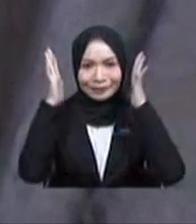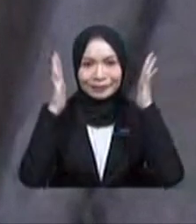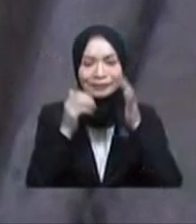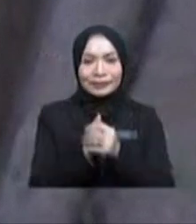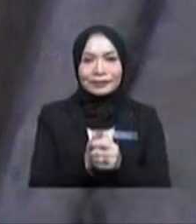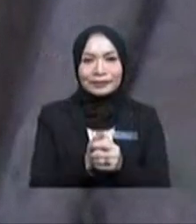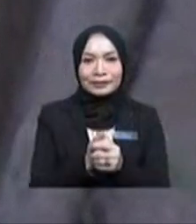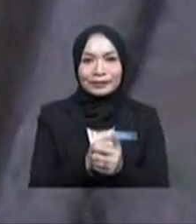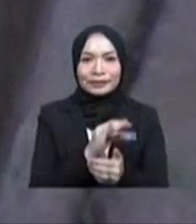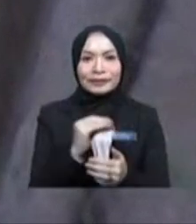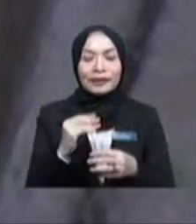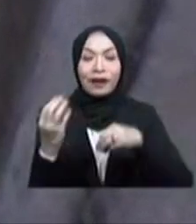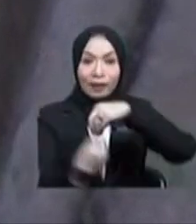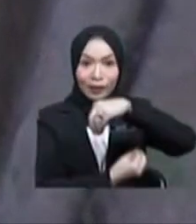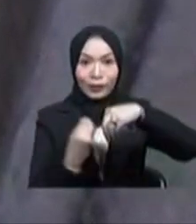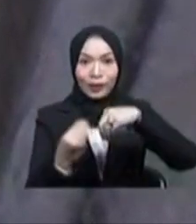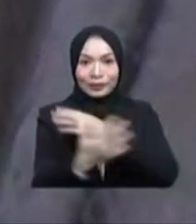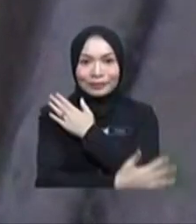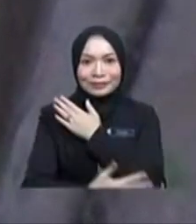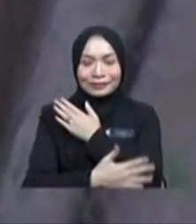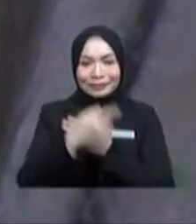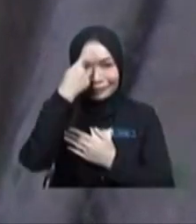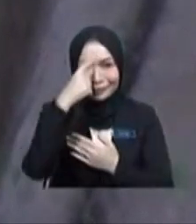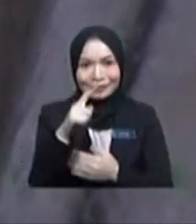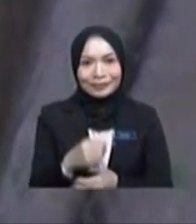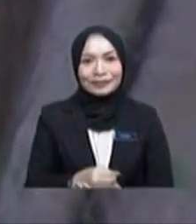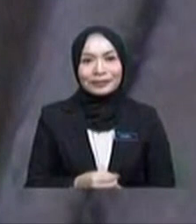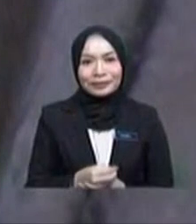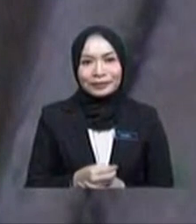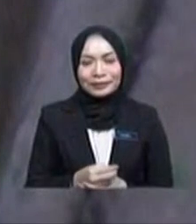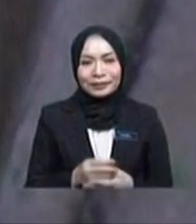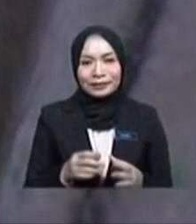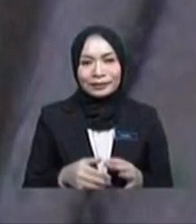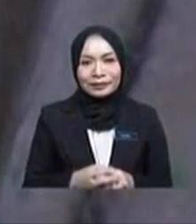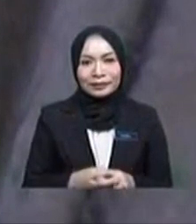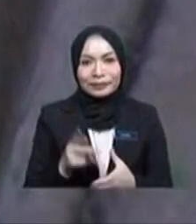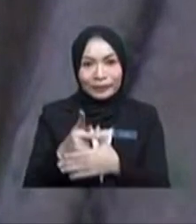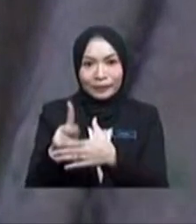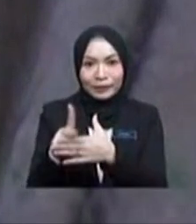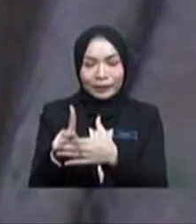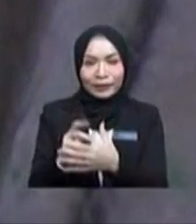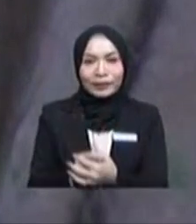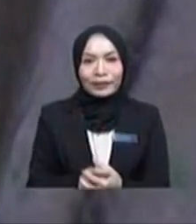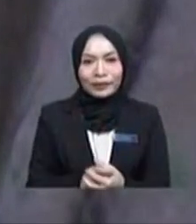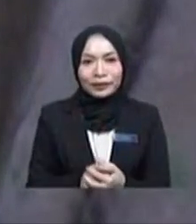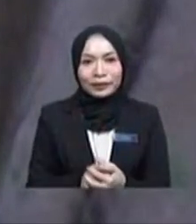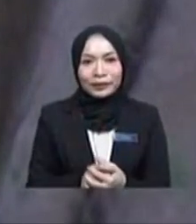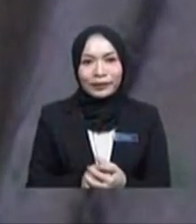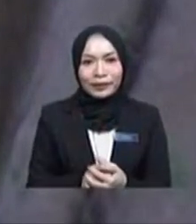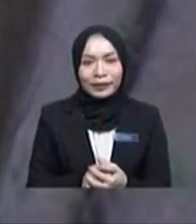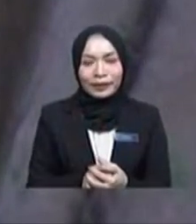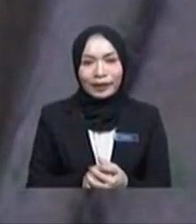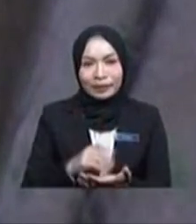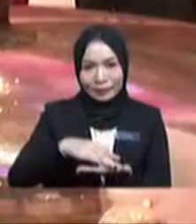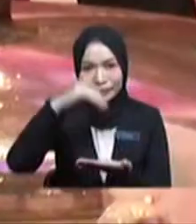from around the world to share their knowledge, approach and expertise in the field of English language